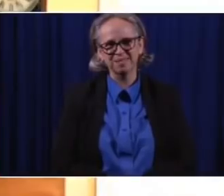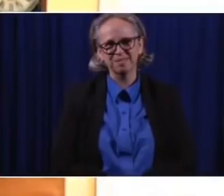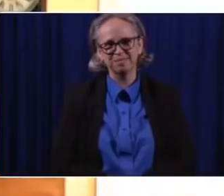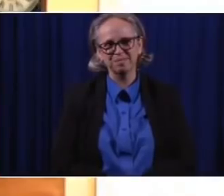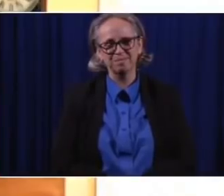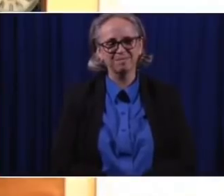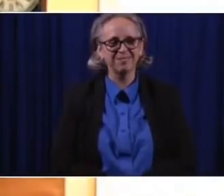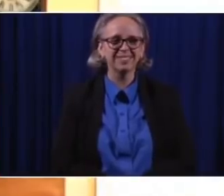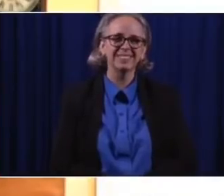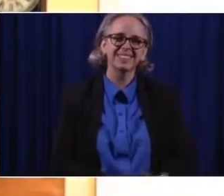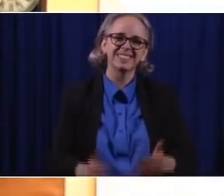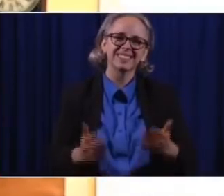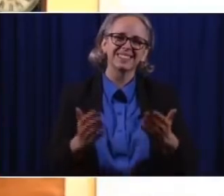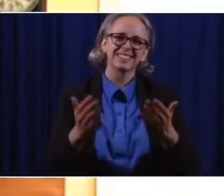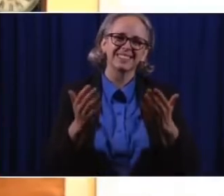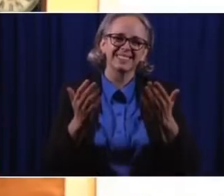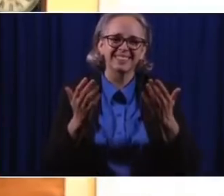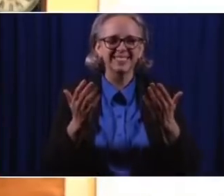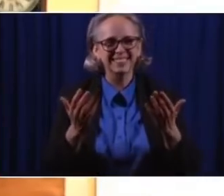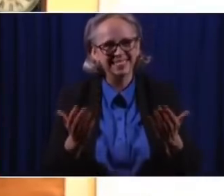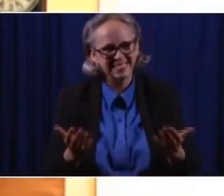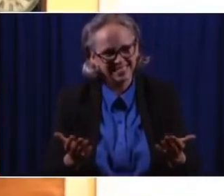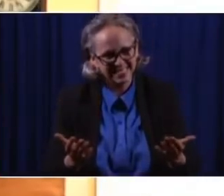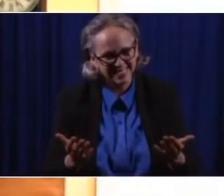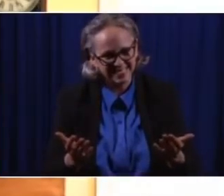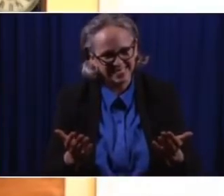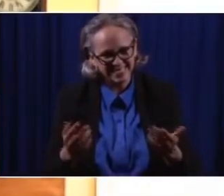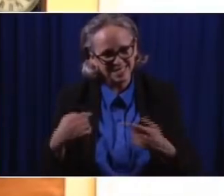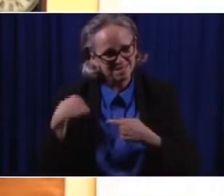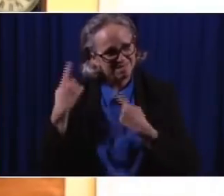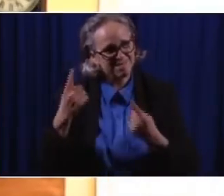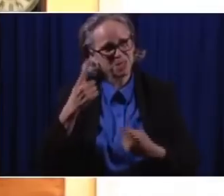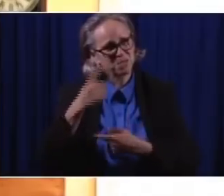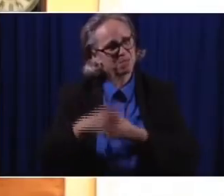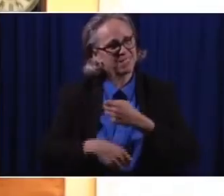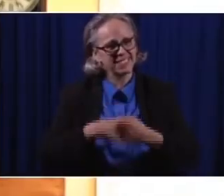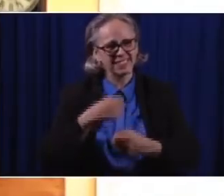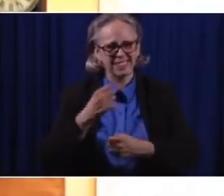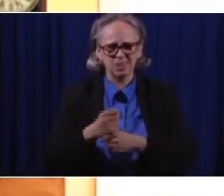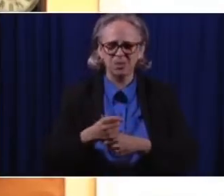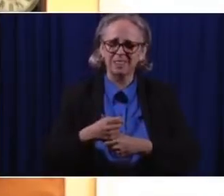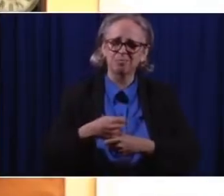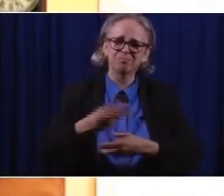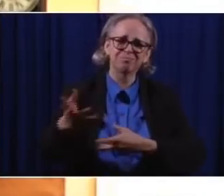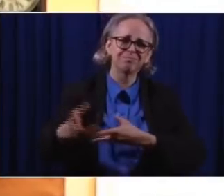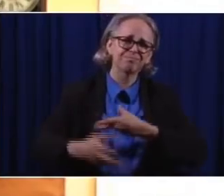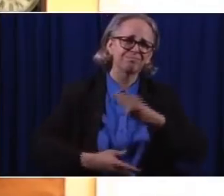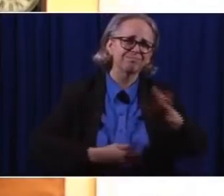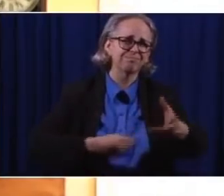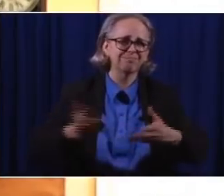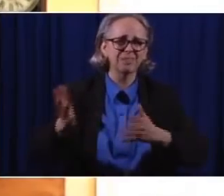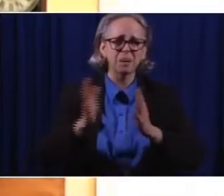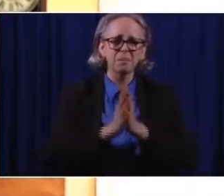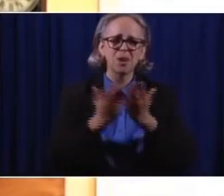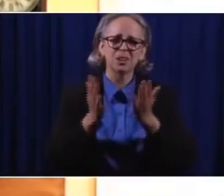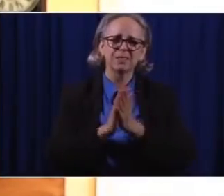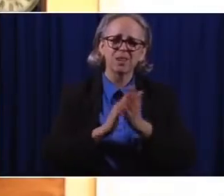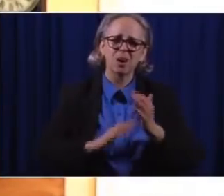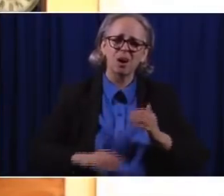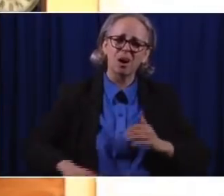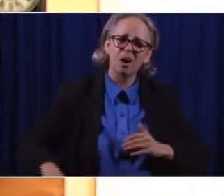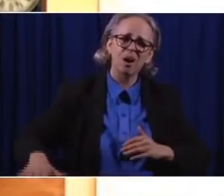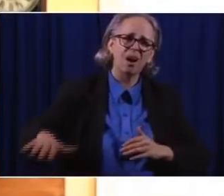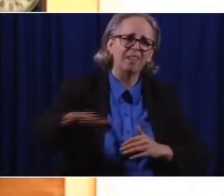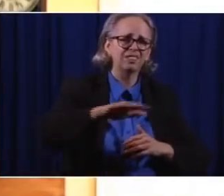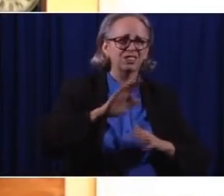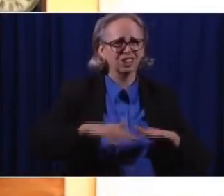We've been able to put more books in the hands of Ohio's children during these very, very challenging times, thanks to